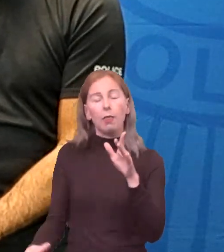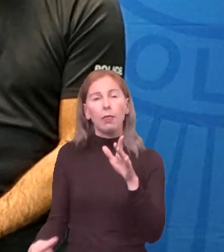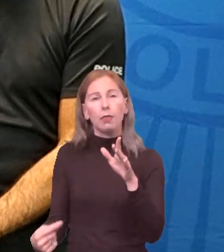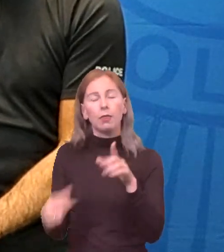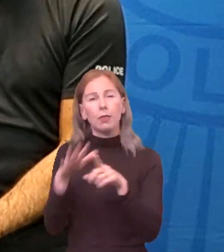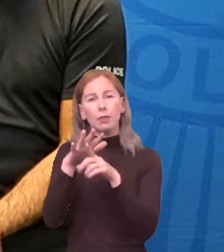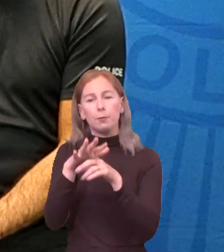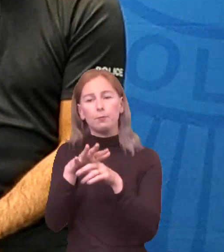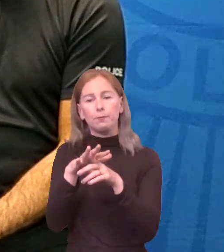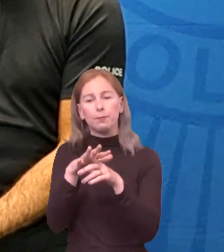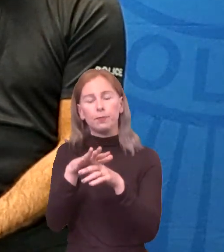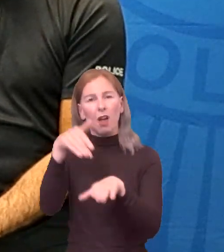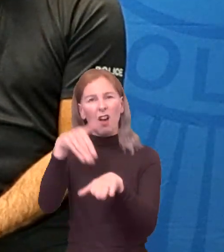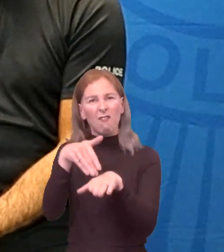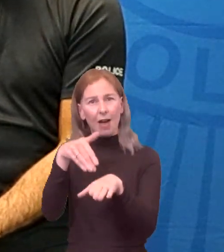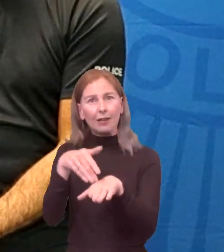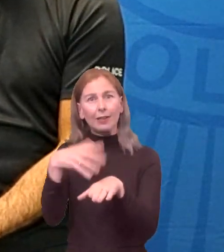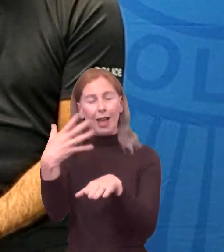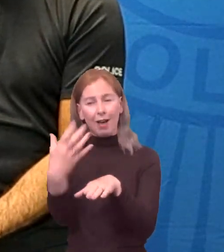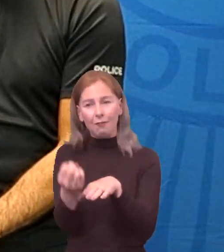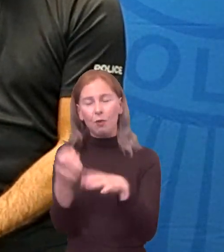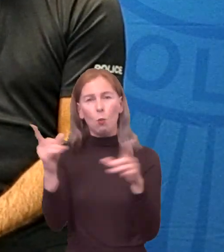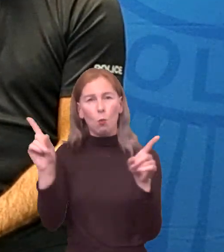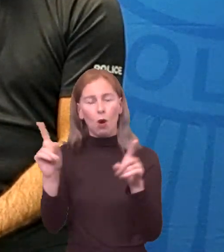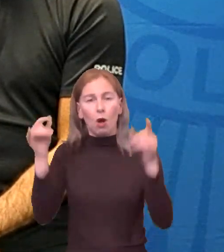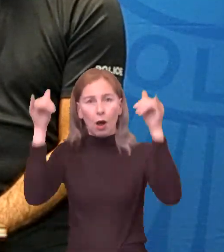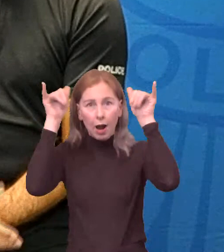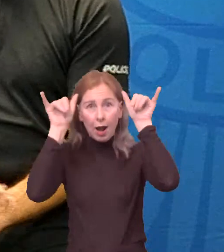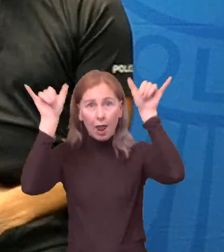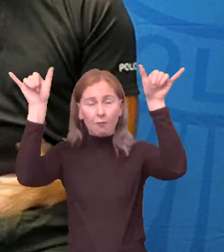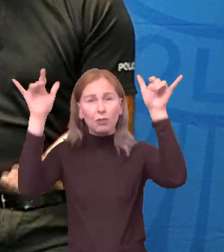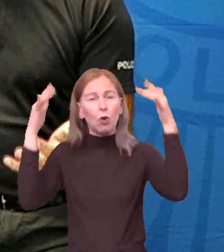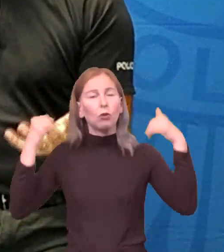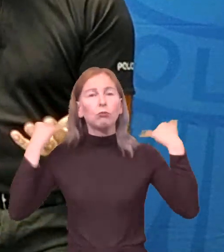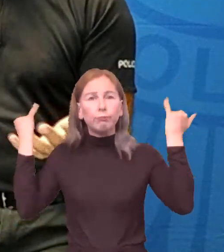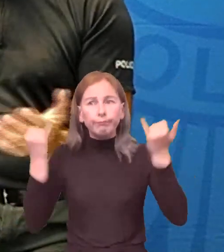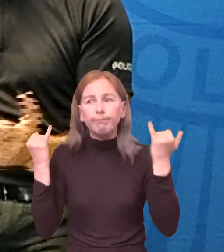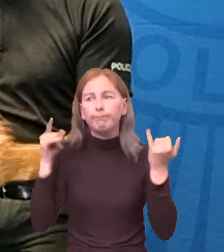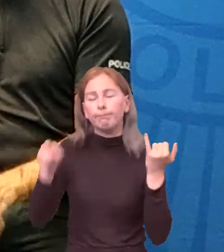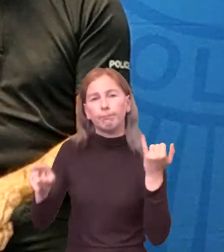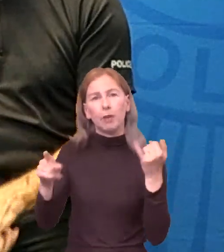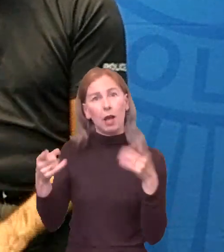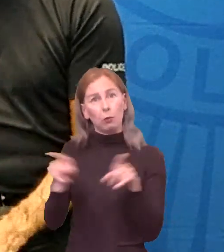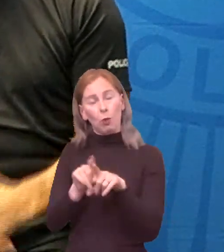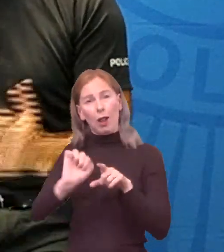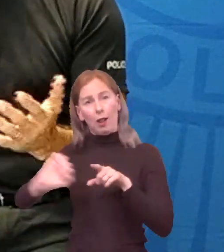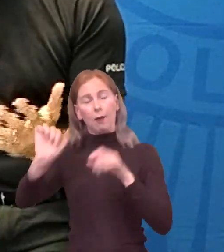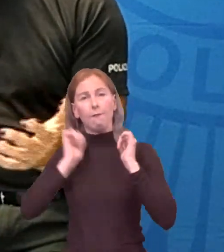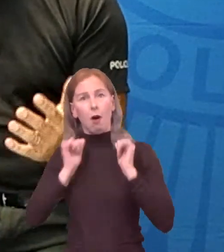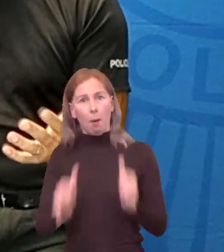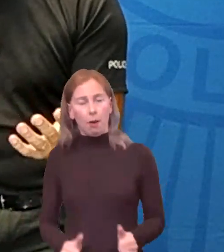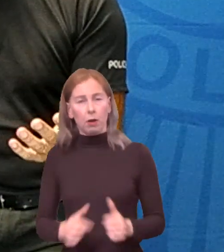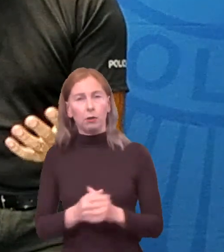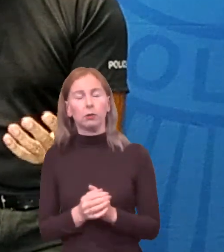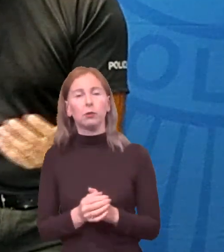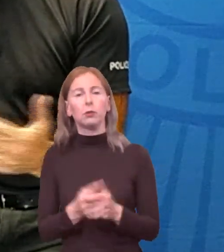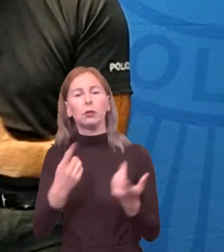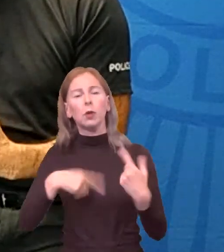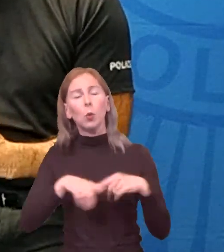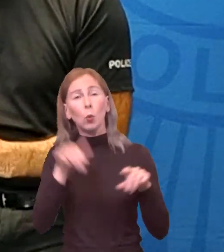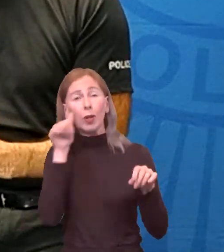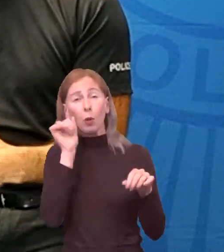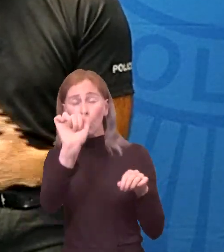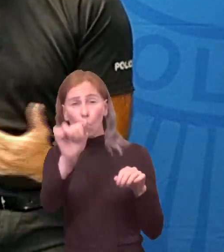on livestock and for the farmers. As we hopefully are aware that your dog might well be well